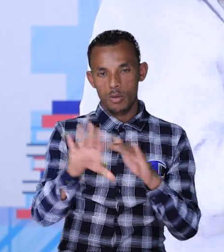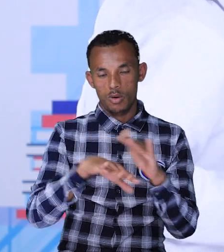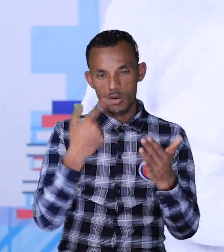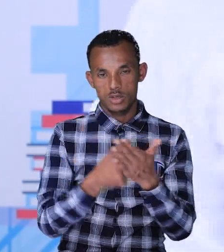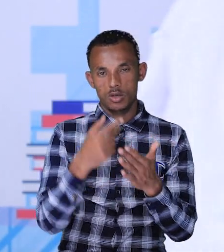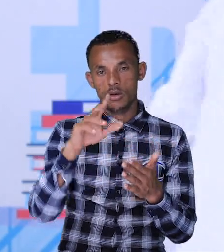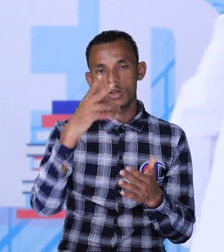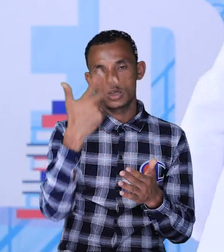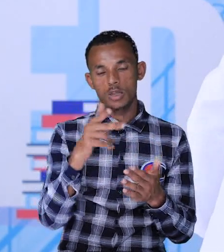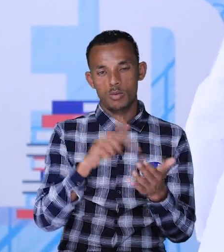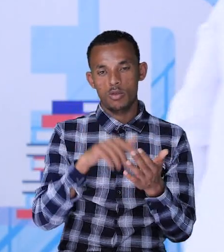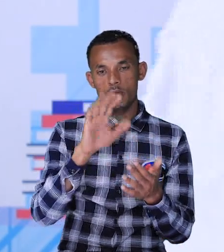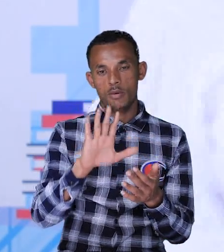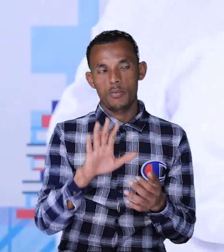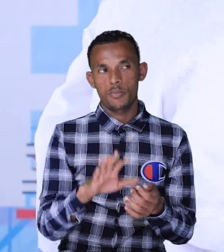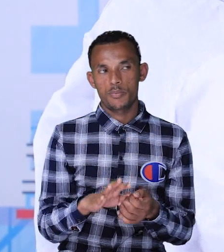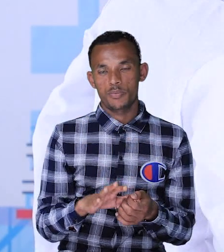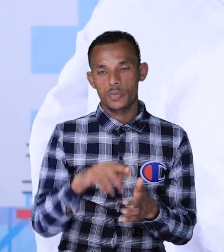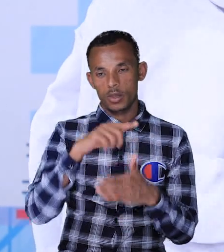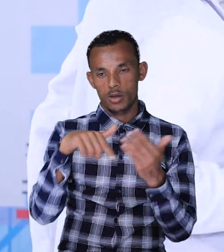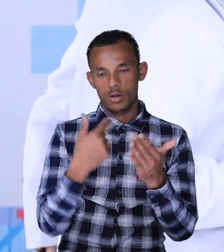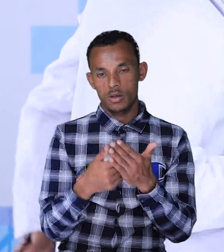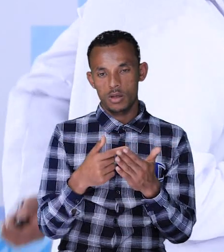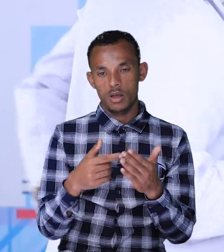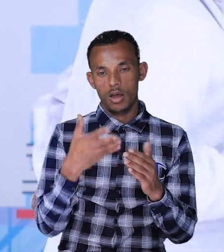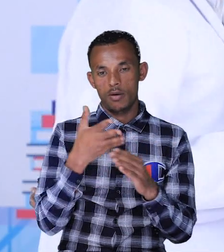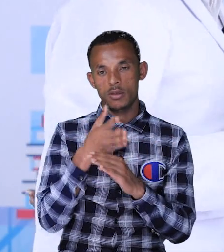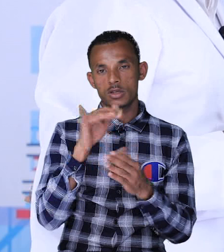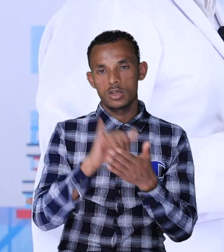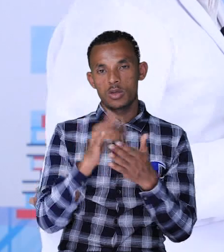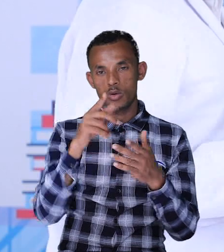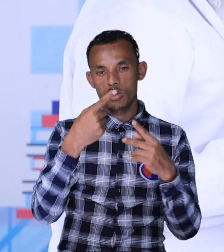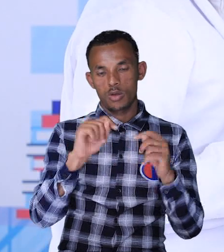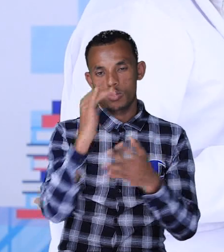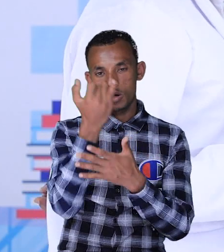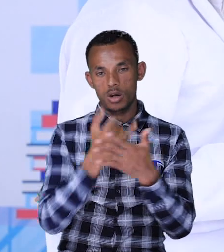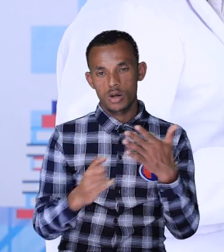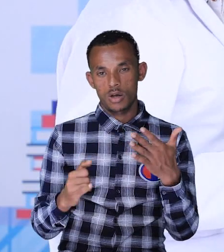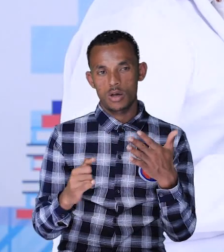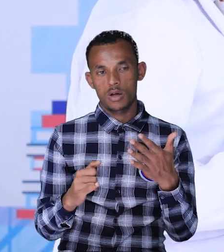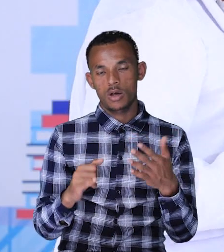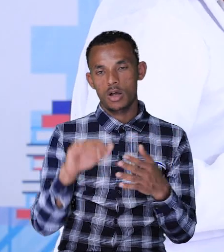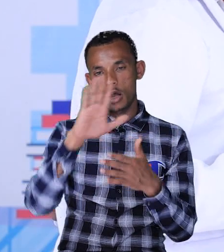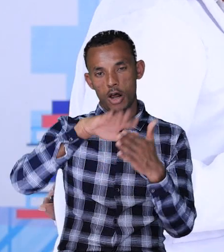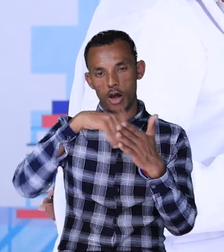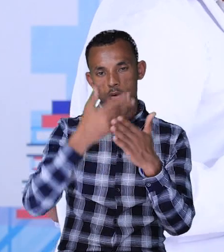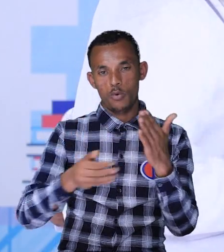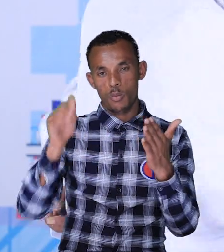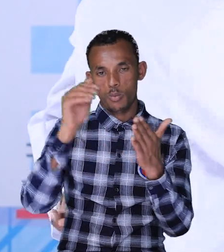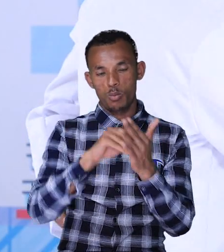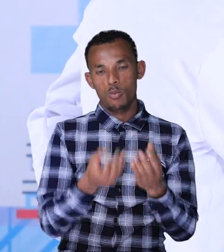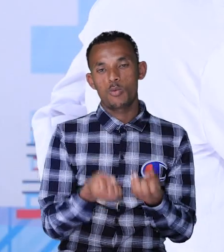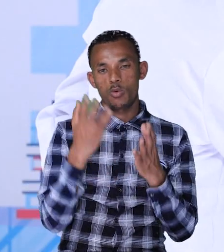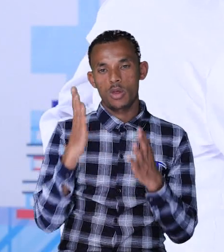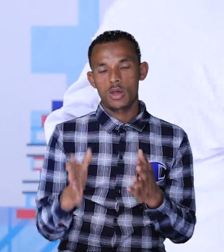have 37.5. Therefore, after that, we'll try to draw the graph or the frequency polygon.